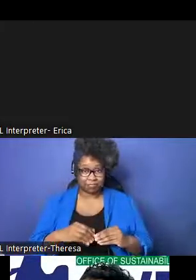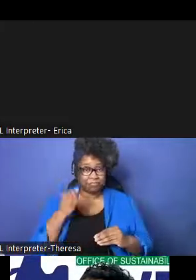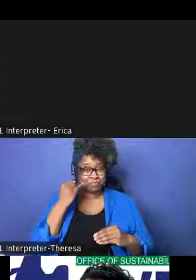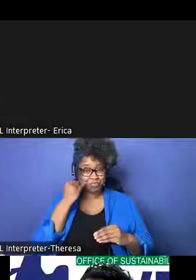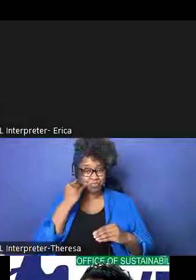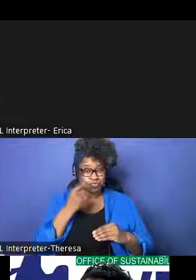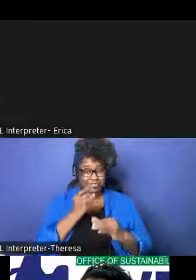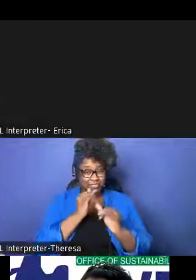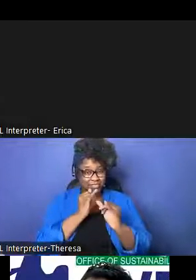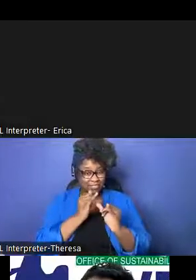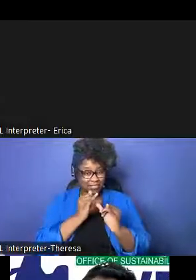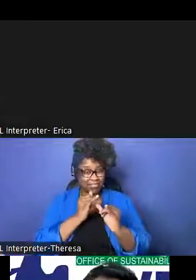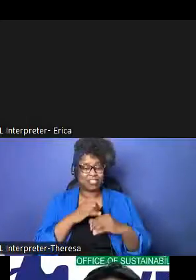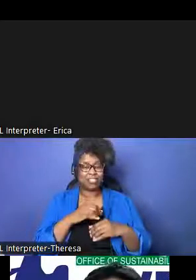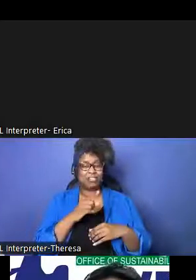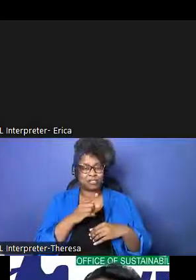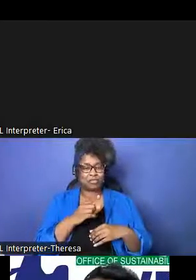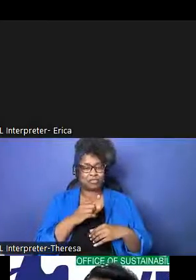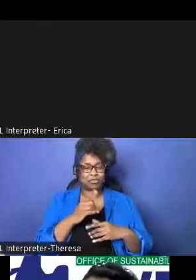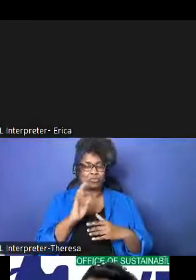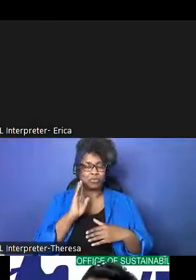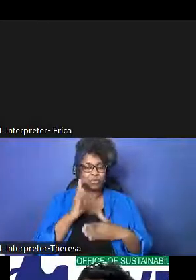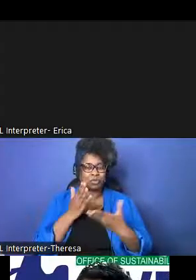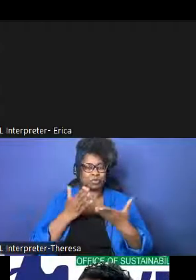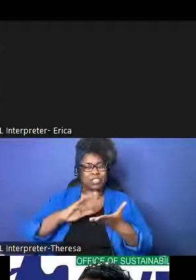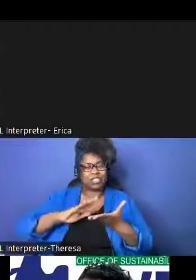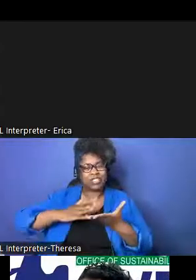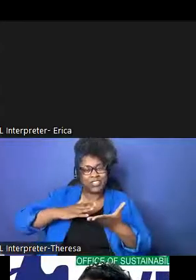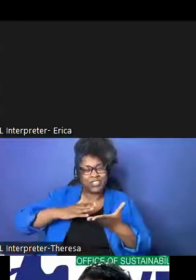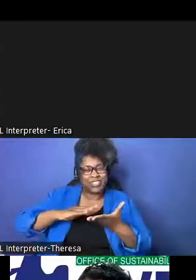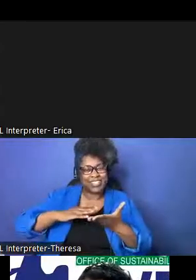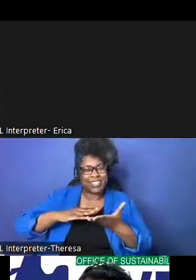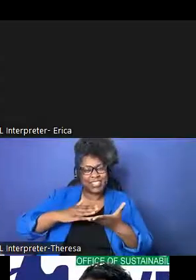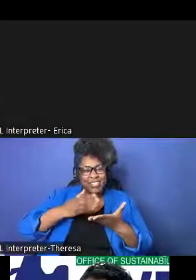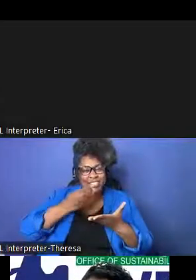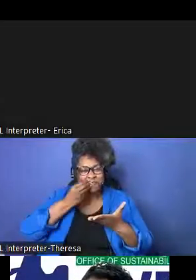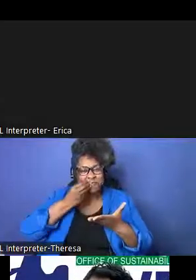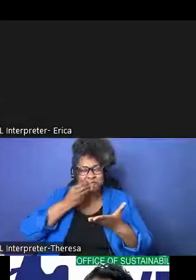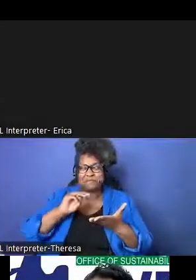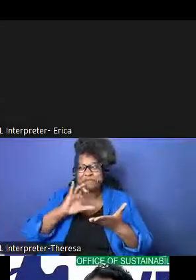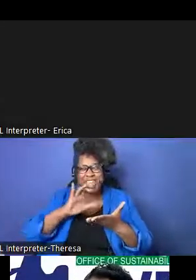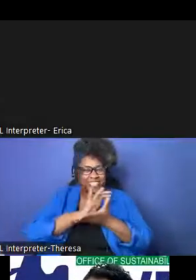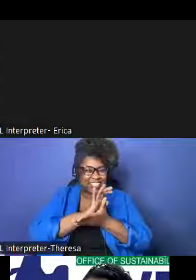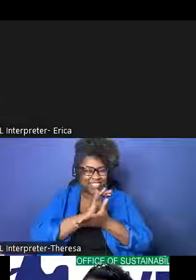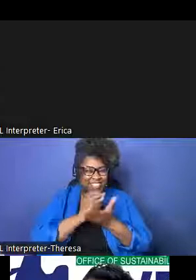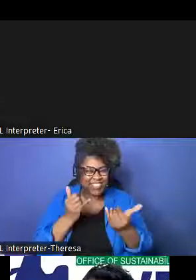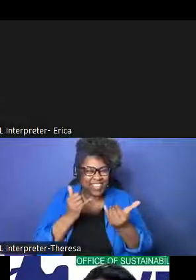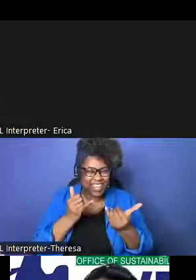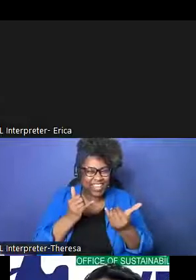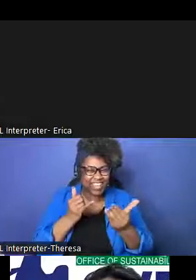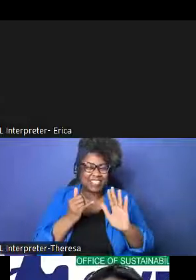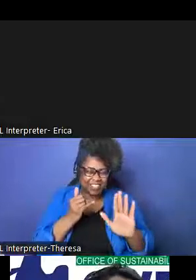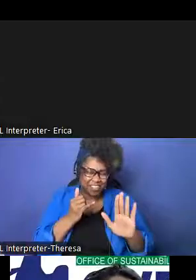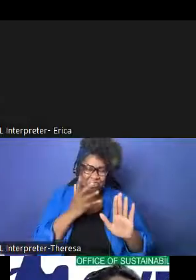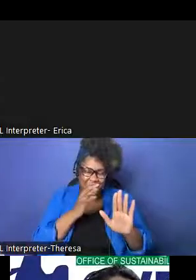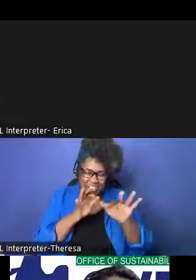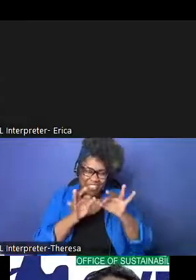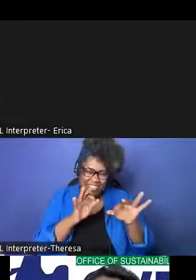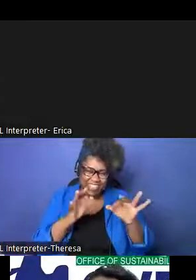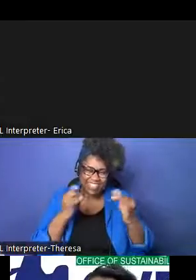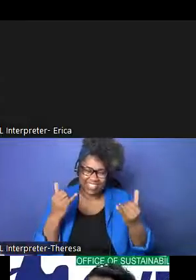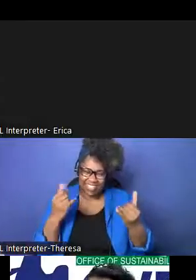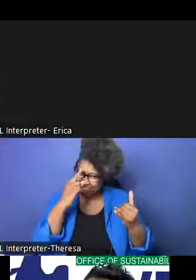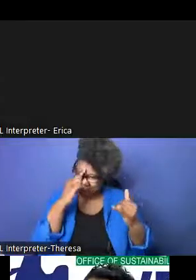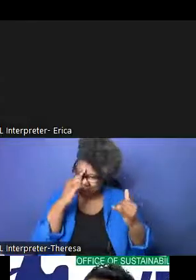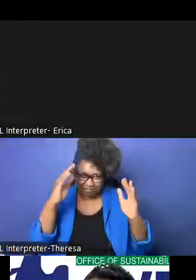then you will likely be cooking up some mac and cheese for the kiddos right around this time. So I want to give you a sense for what to expect. We're going to start